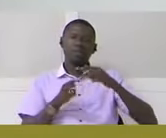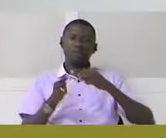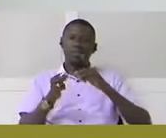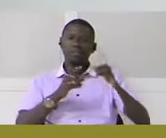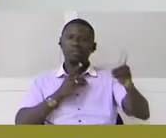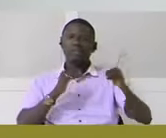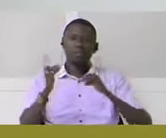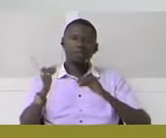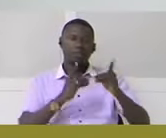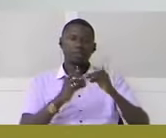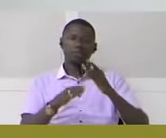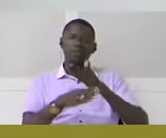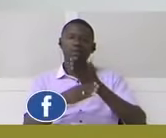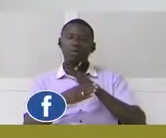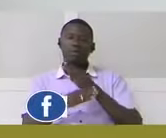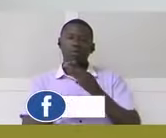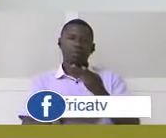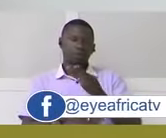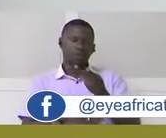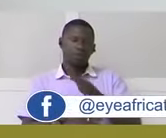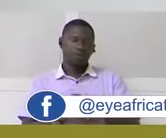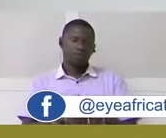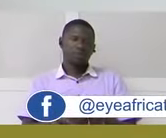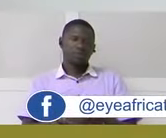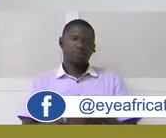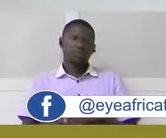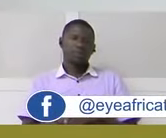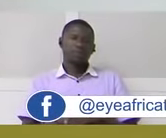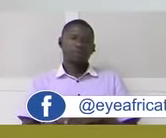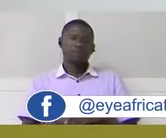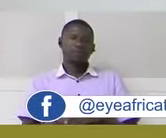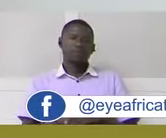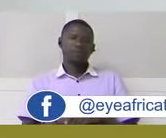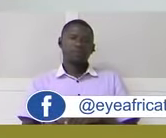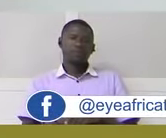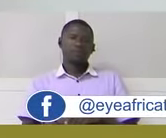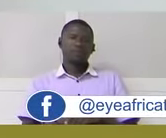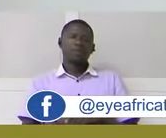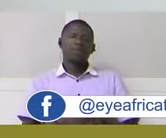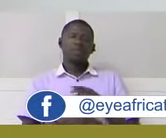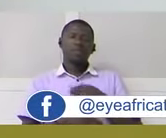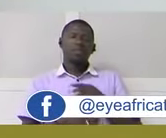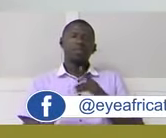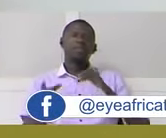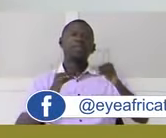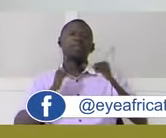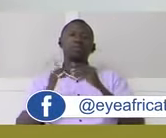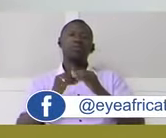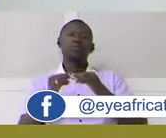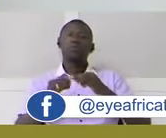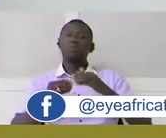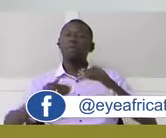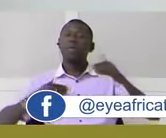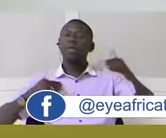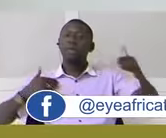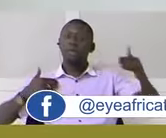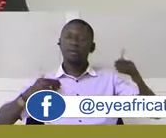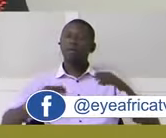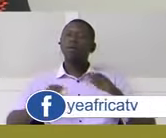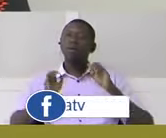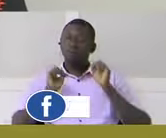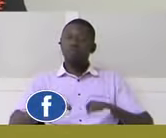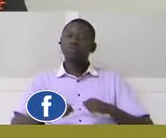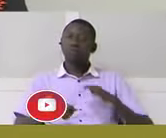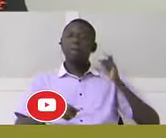jamfo men be tema. The distance was too much that somebody wanted to cross. Jamfo itemo ni jamfata bakel mol after ka